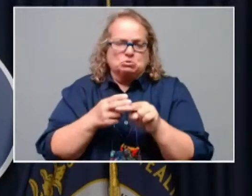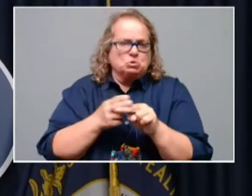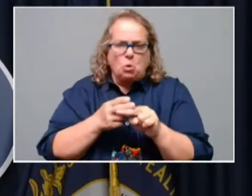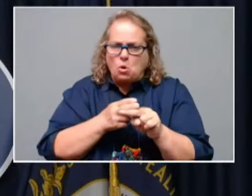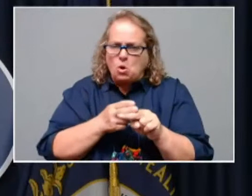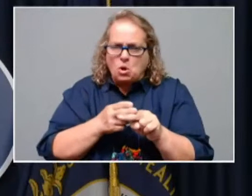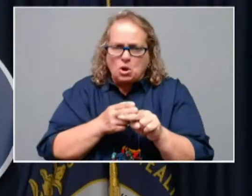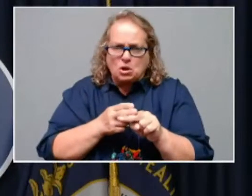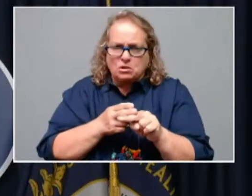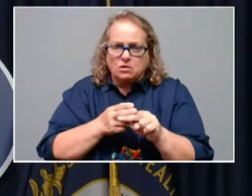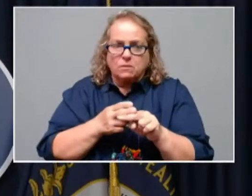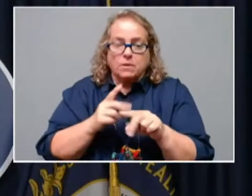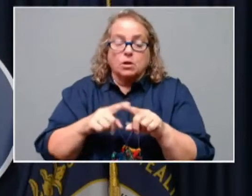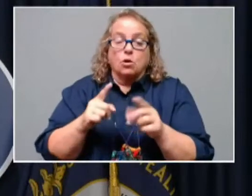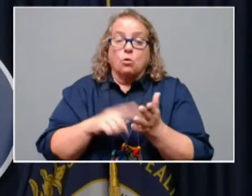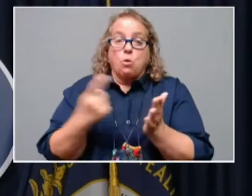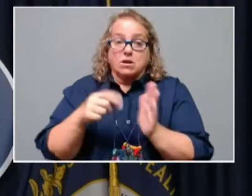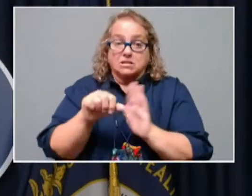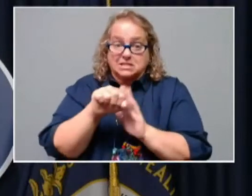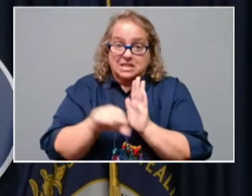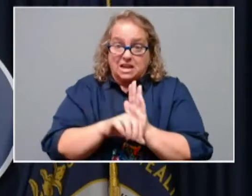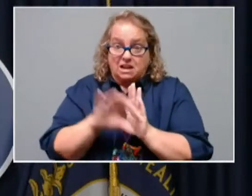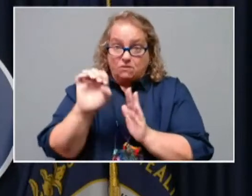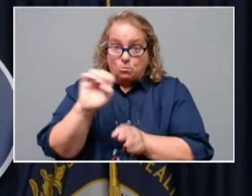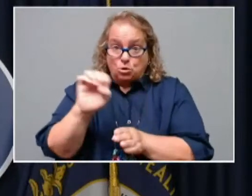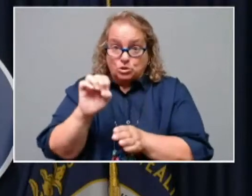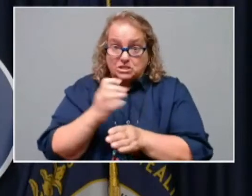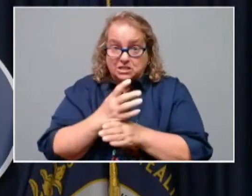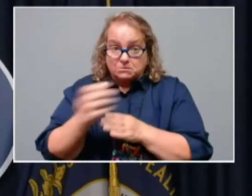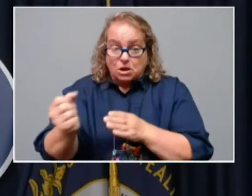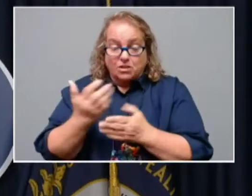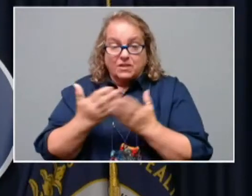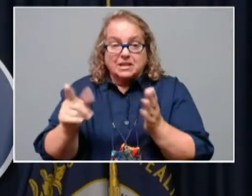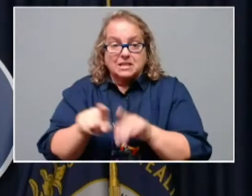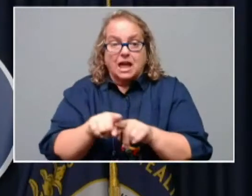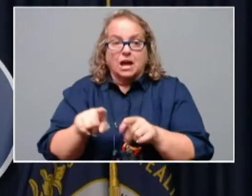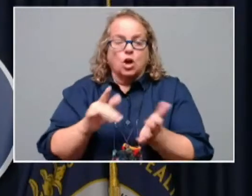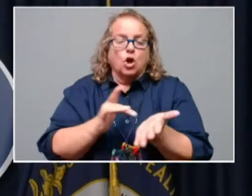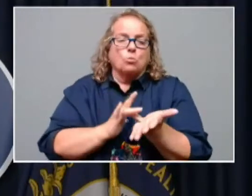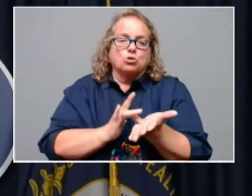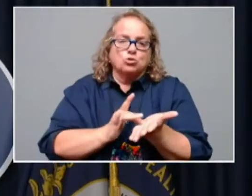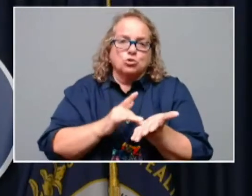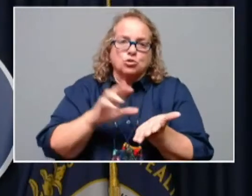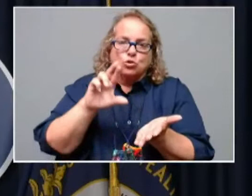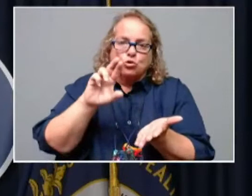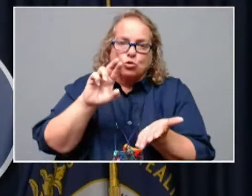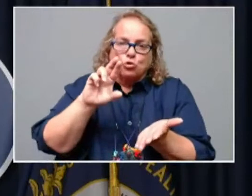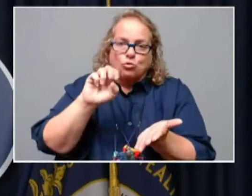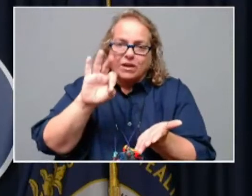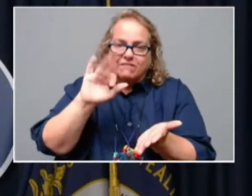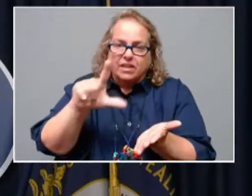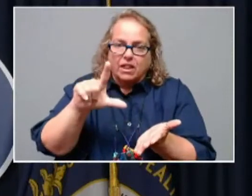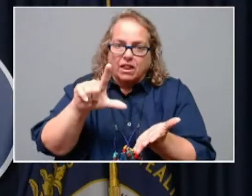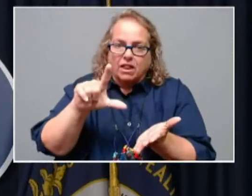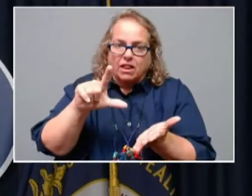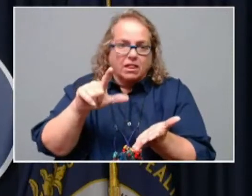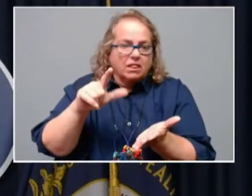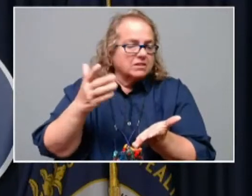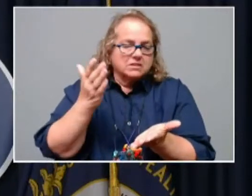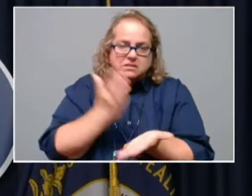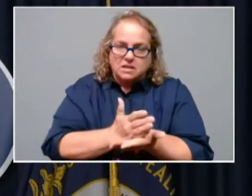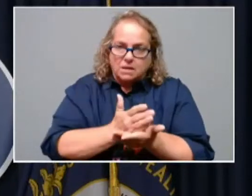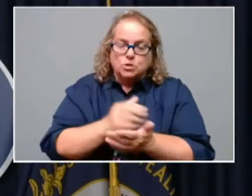that state of emergency expires, things like prescription refills, added flexibility, workers' compensation